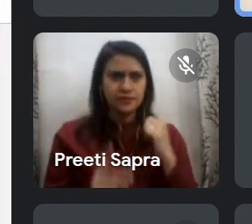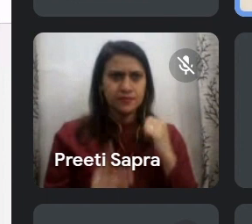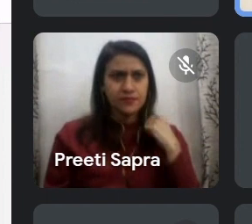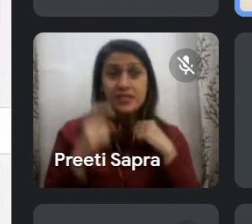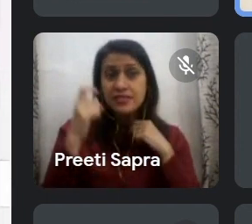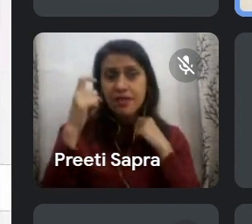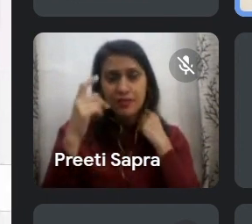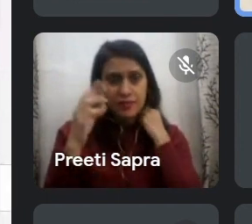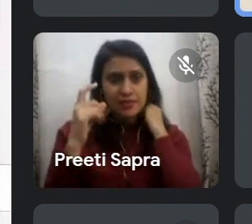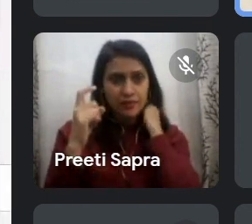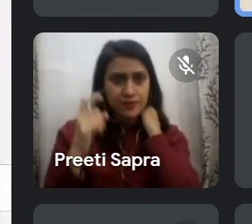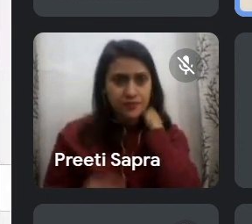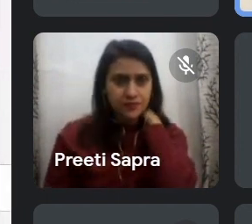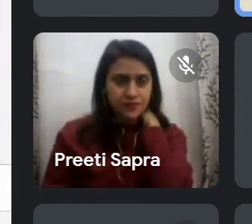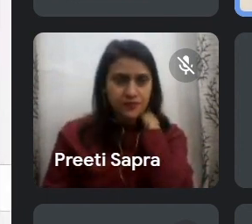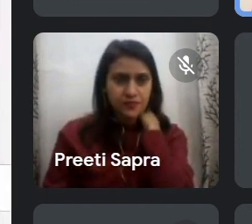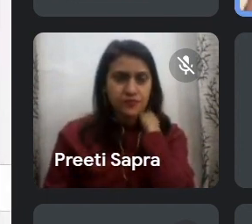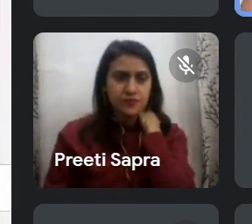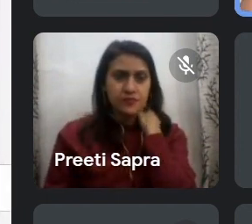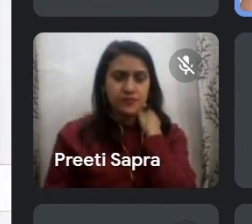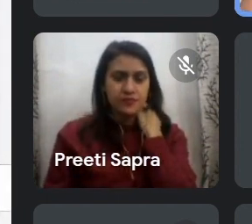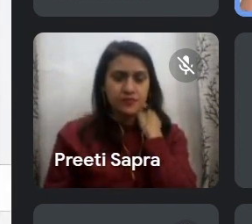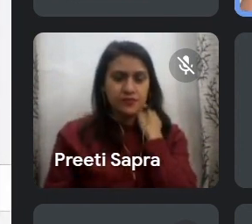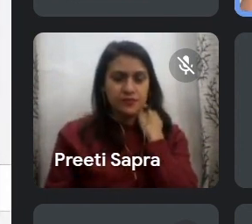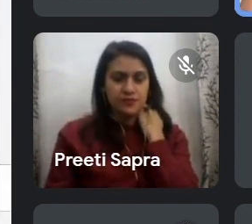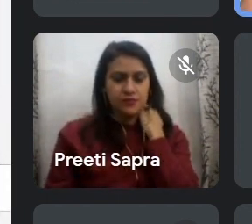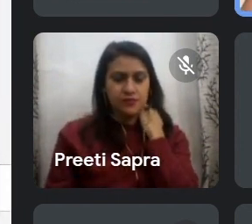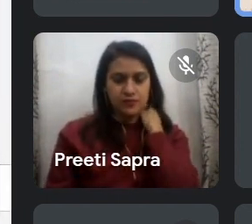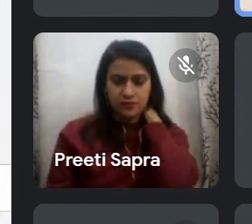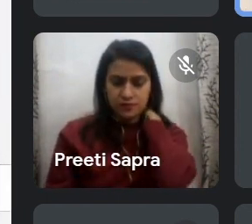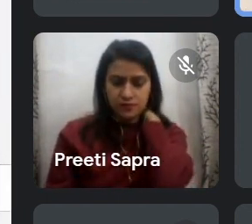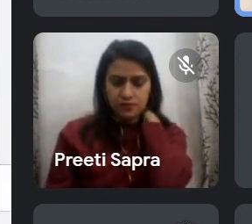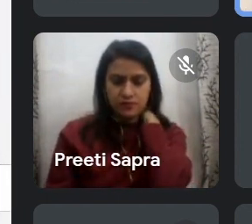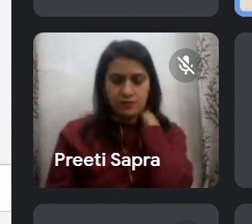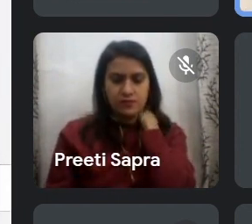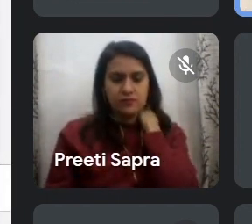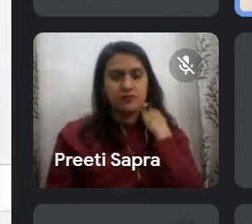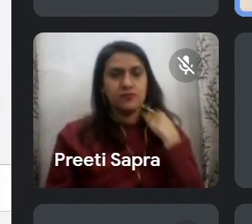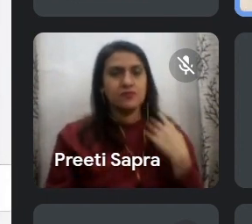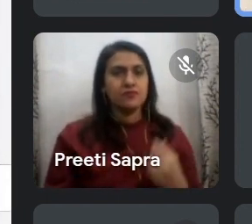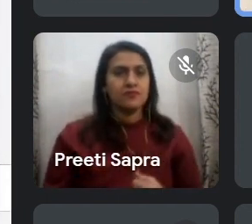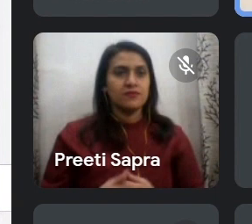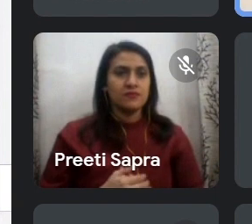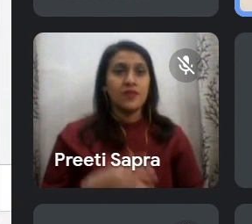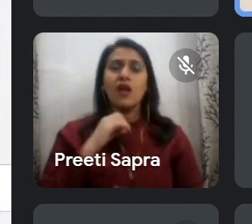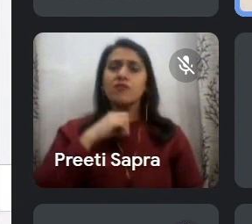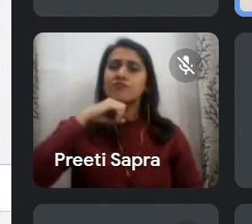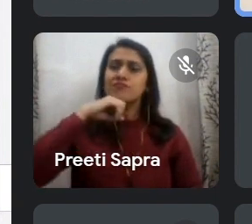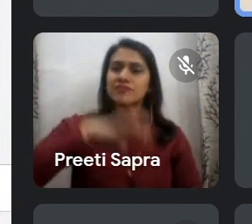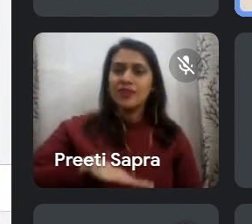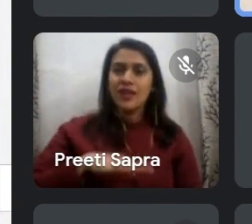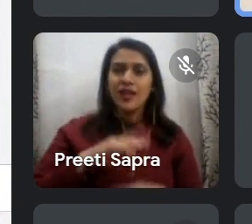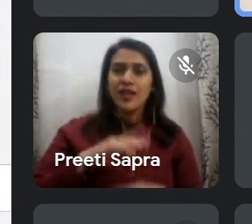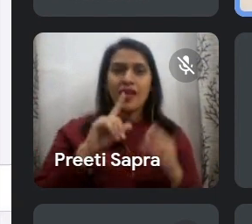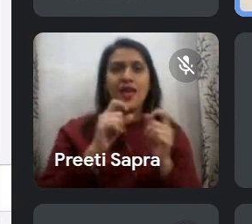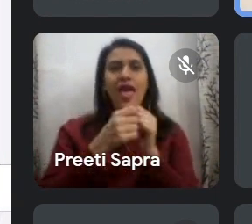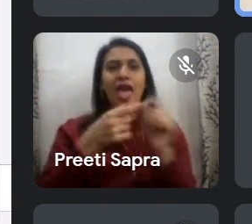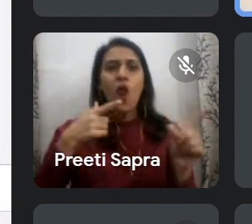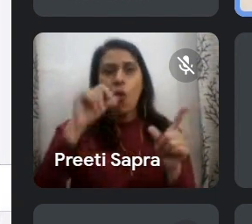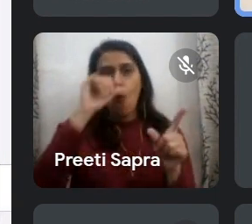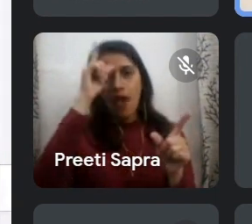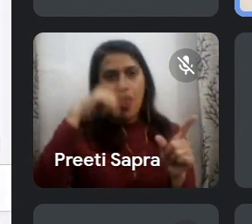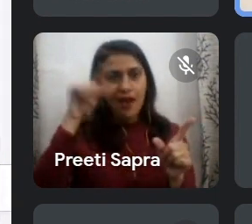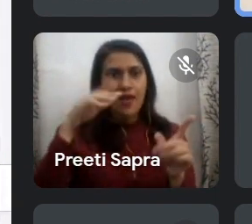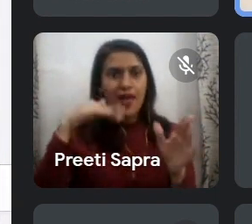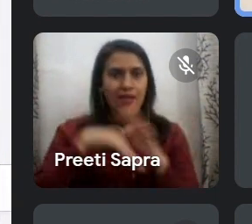Yeah. So like here you can see I was the youngest hall manager for Aero India 2019, which is conducted